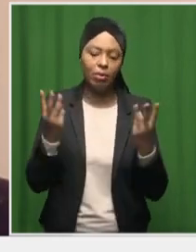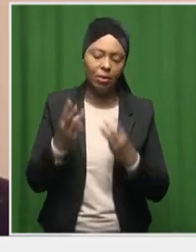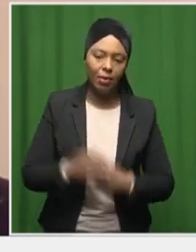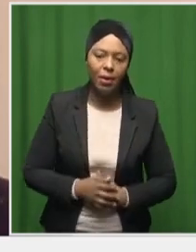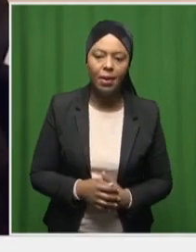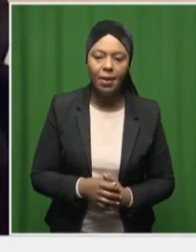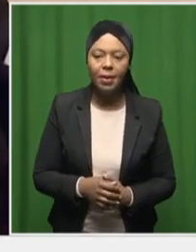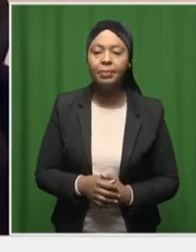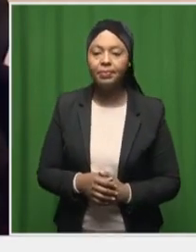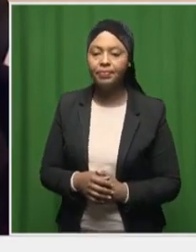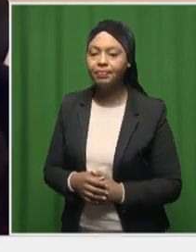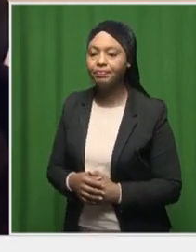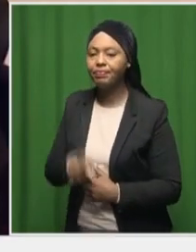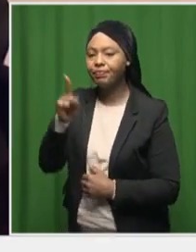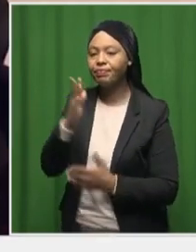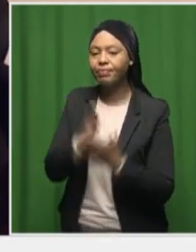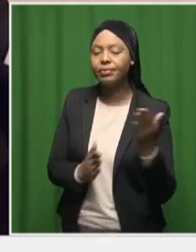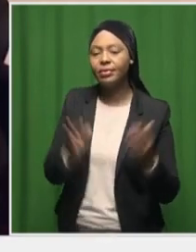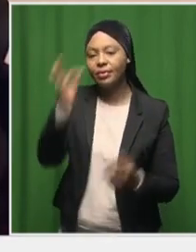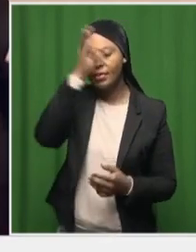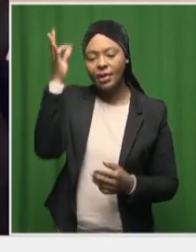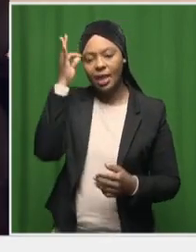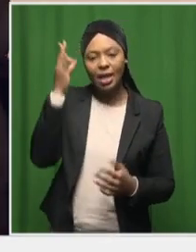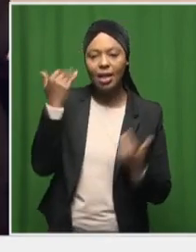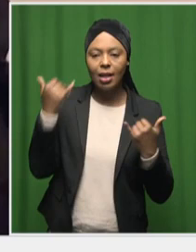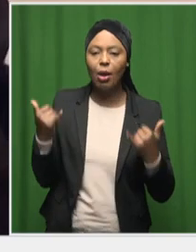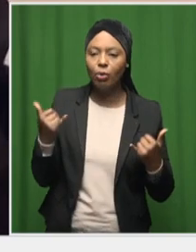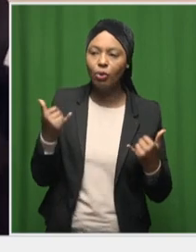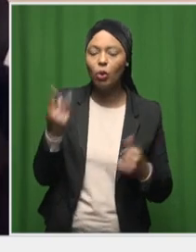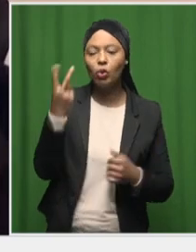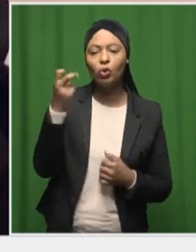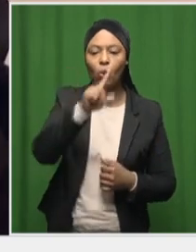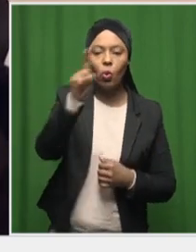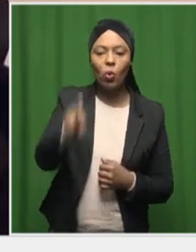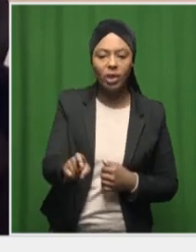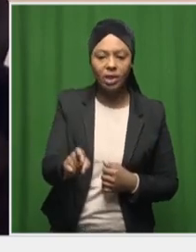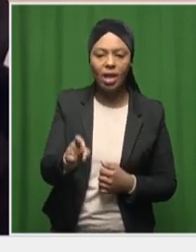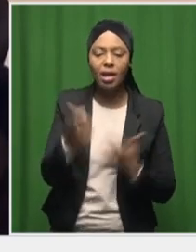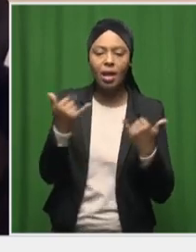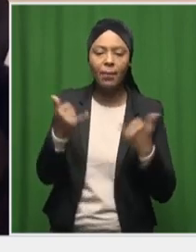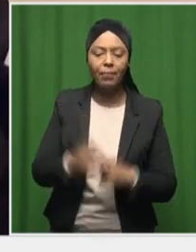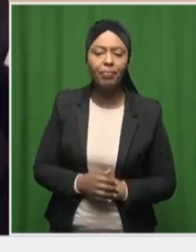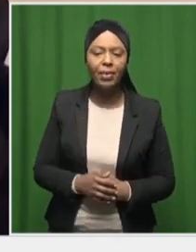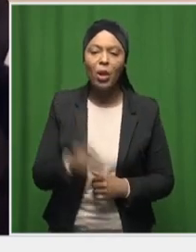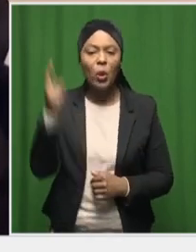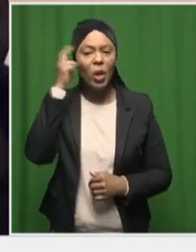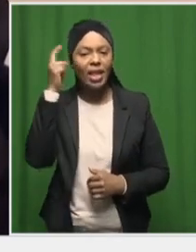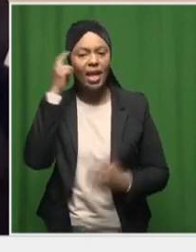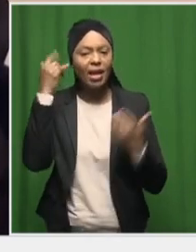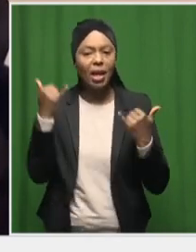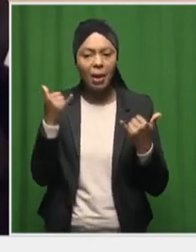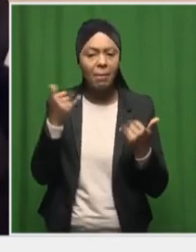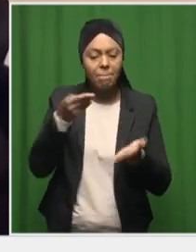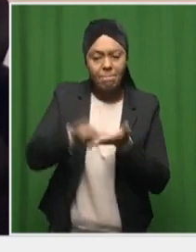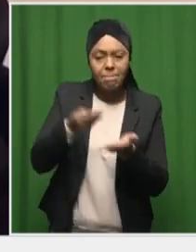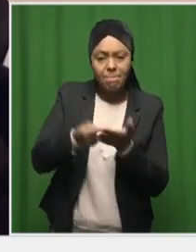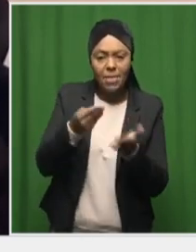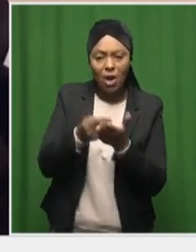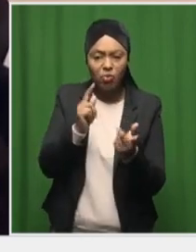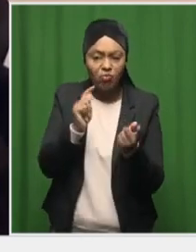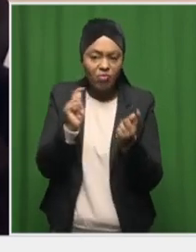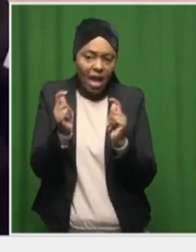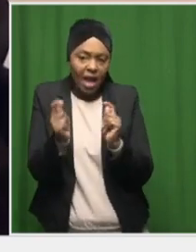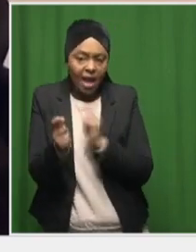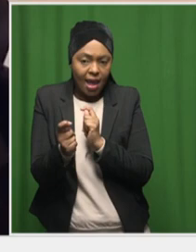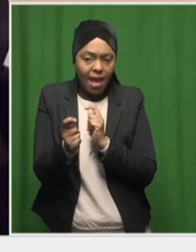very quickly, I mean, we've got 1.5 minutes left, so I'm going to throw two questions at the same time. Do you think the currency can turn around? I mean, is there any reason